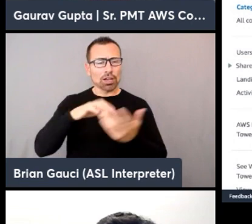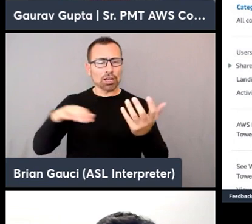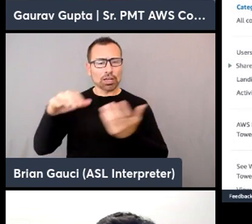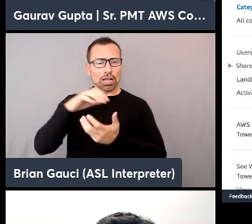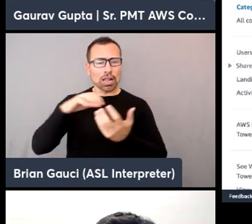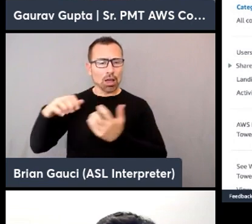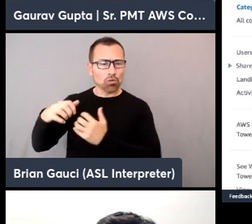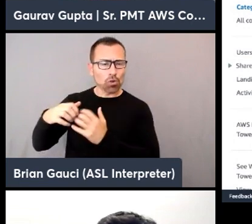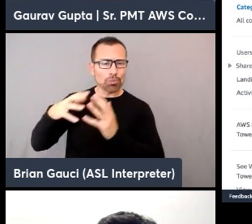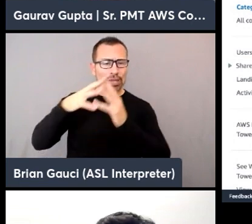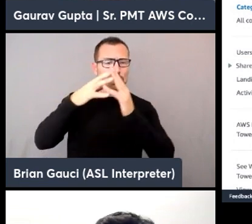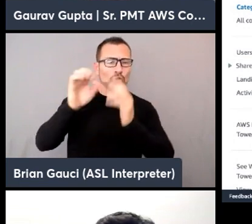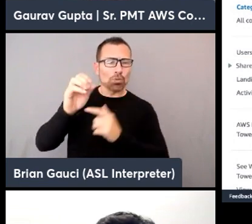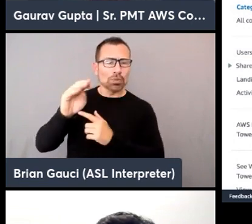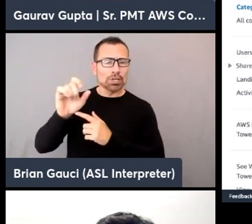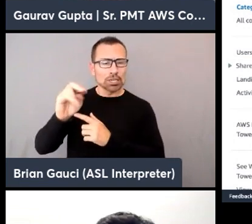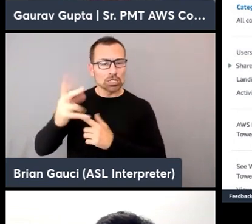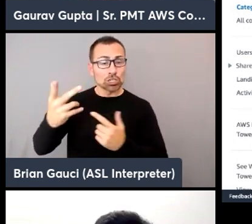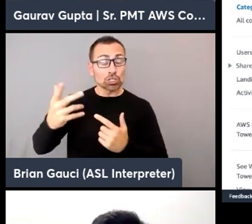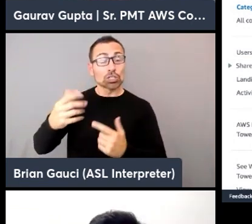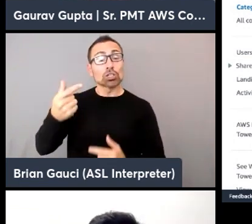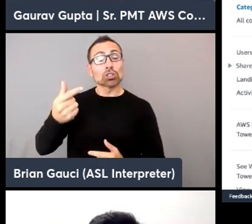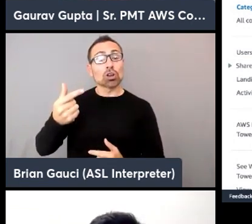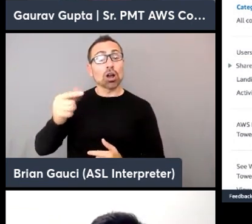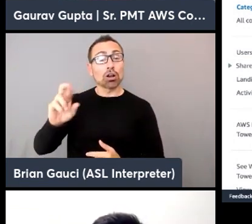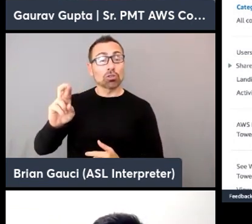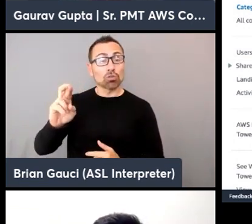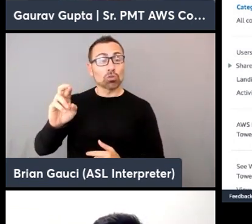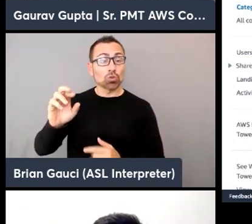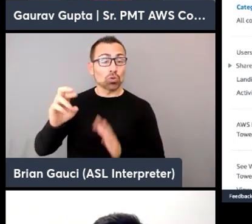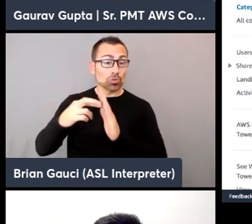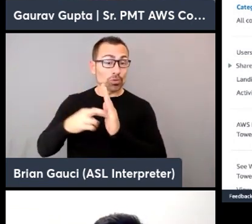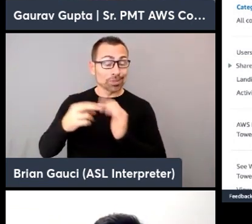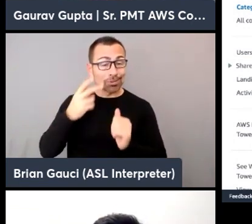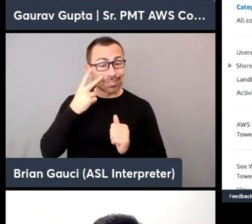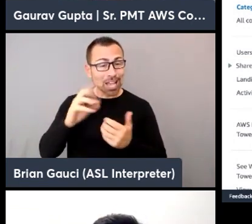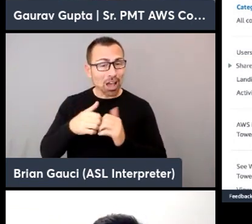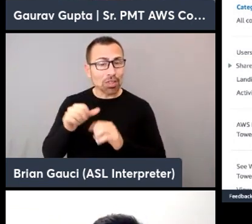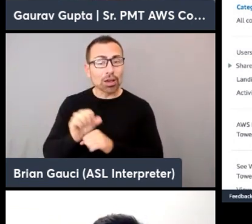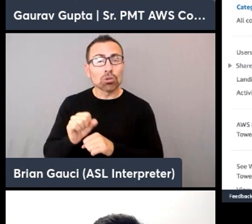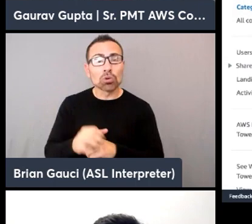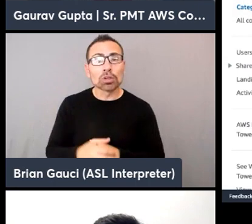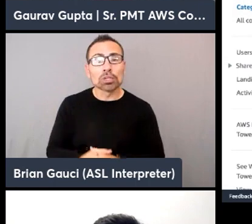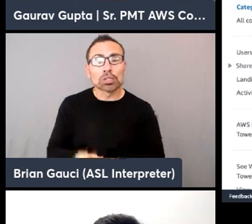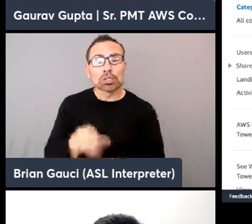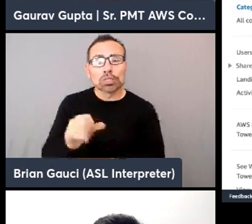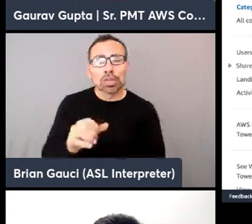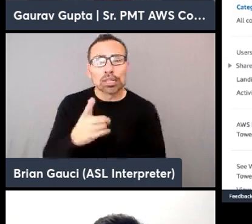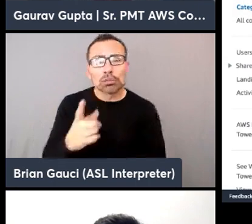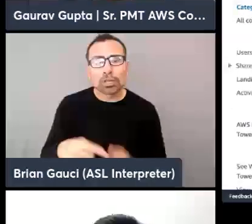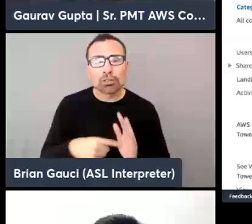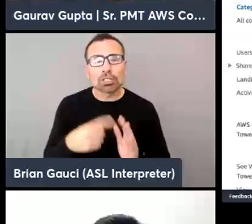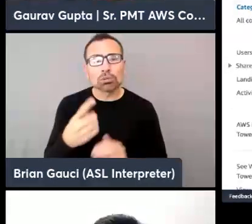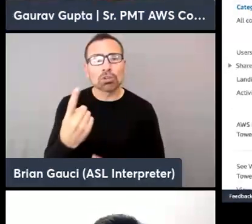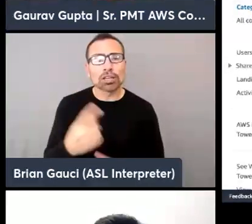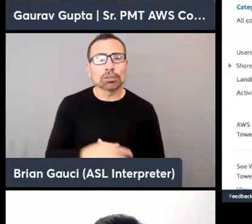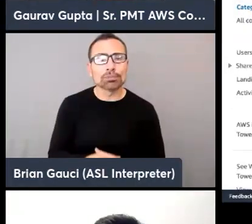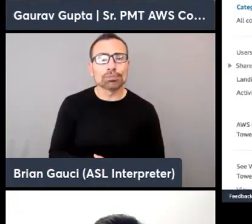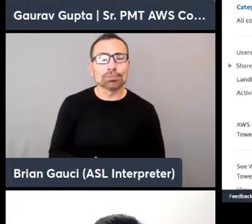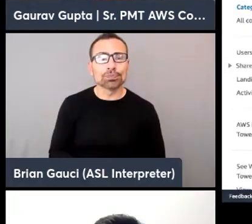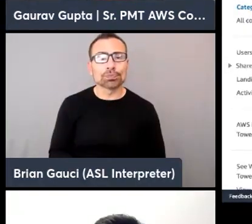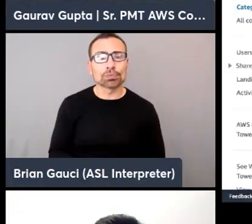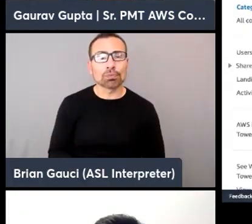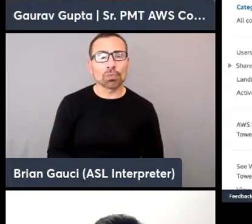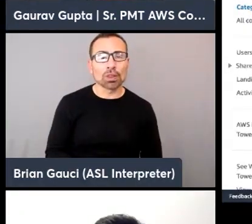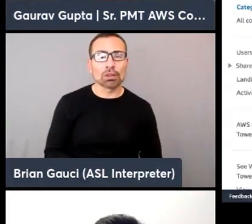a little bit to us about how that works? Absolutely. So let's take an example of this very first control that I see here. And if you take a